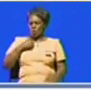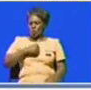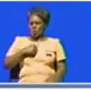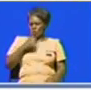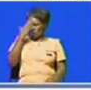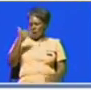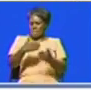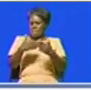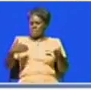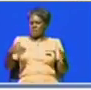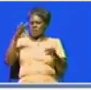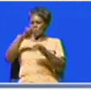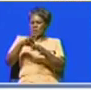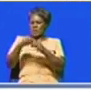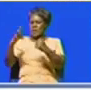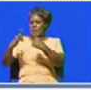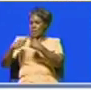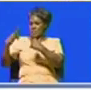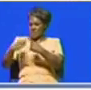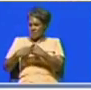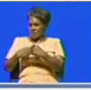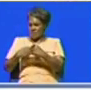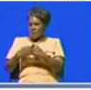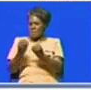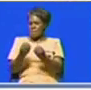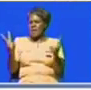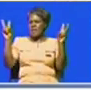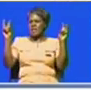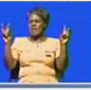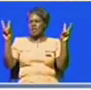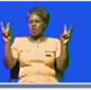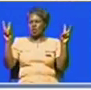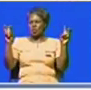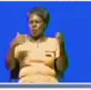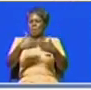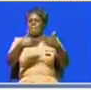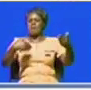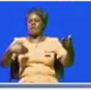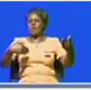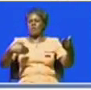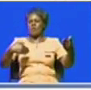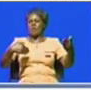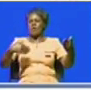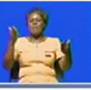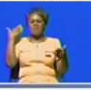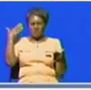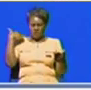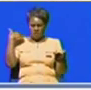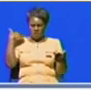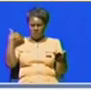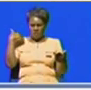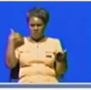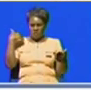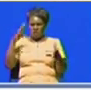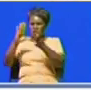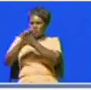because before we went for the election on 8th of August, a lot of the issues that were raised subsequently had been raised earlier. The response